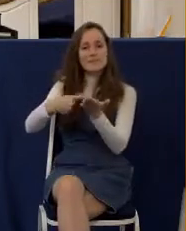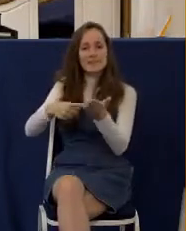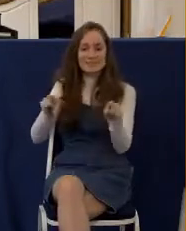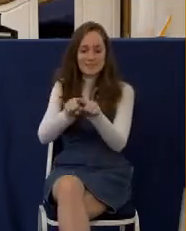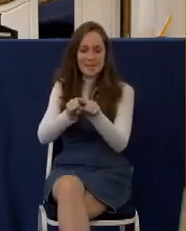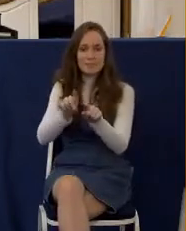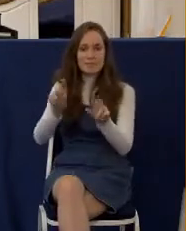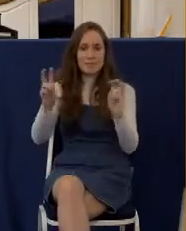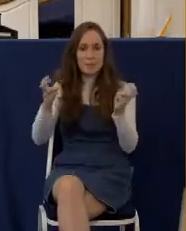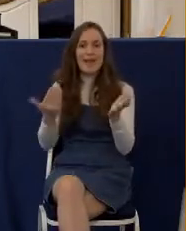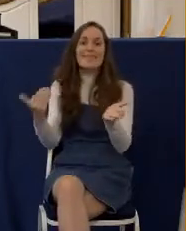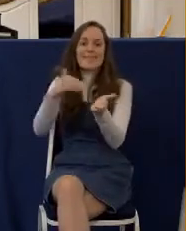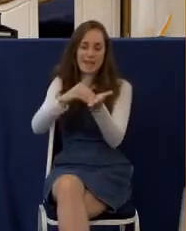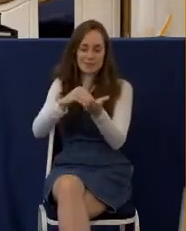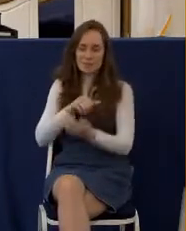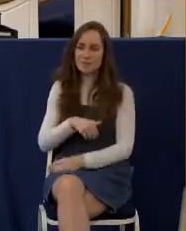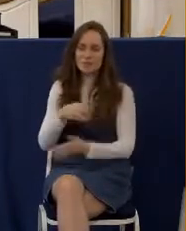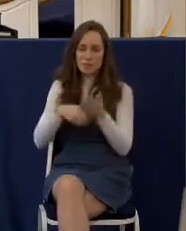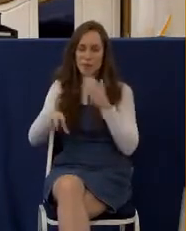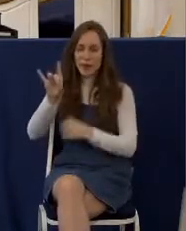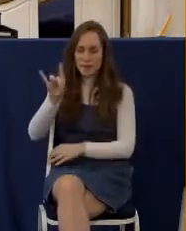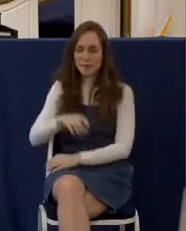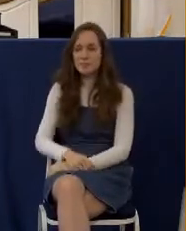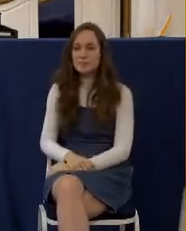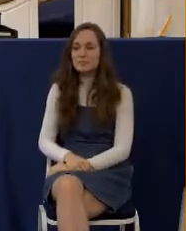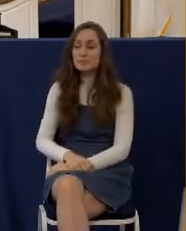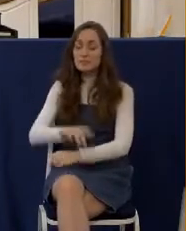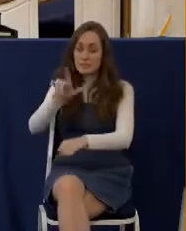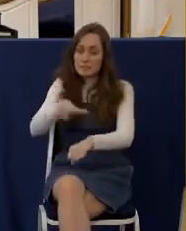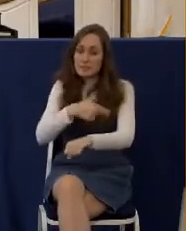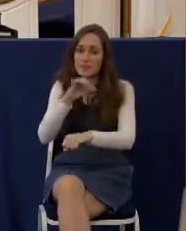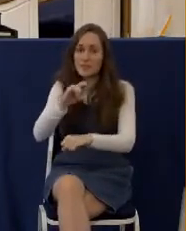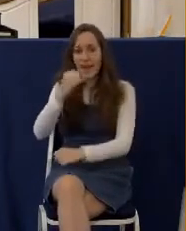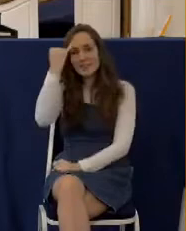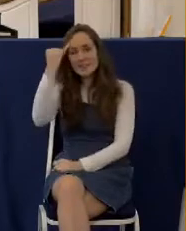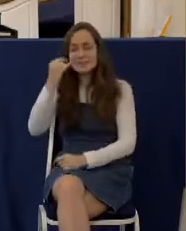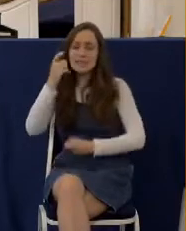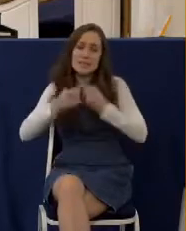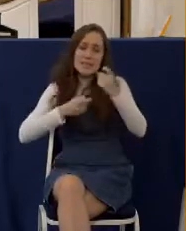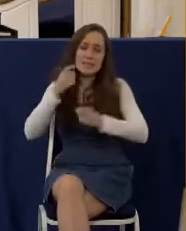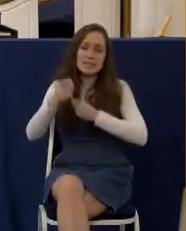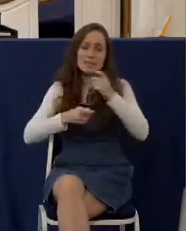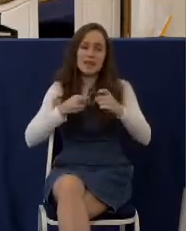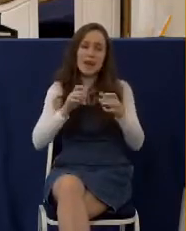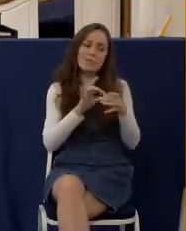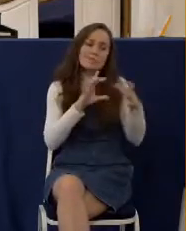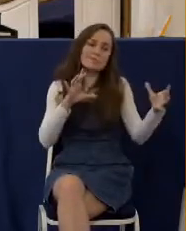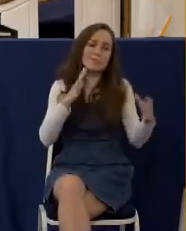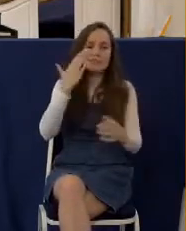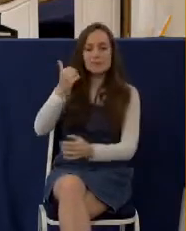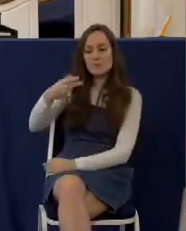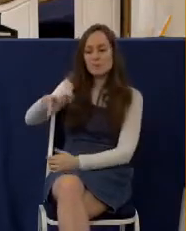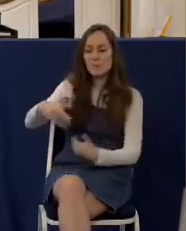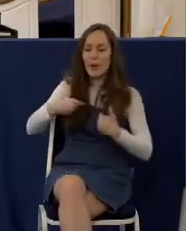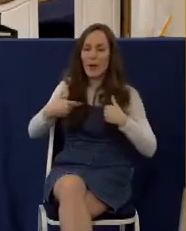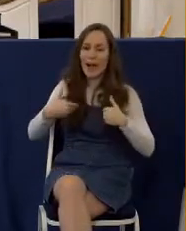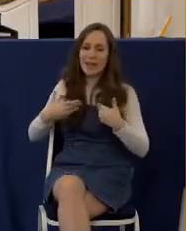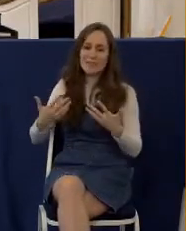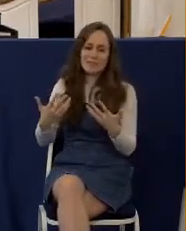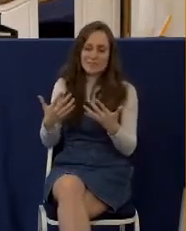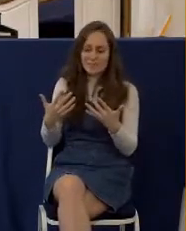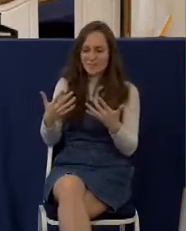Corinthians 8. Now, for a while, the idea of giving was dropped because of the tension between Paul and this church. But now